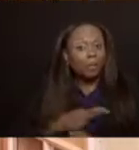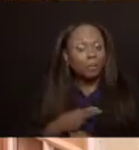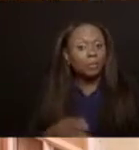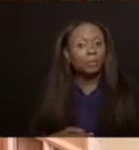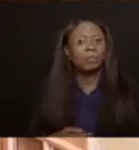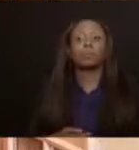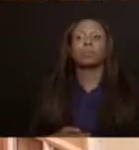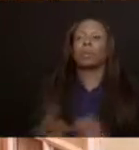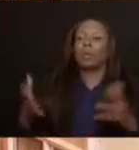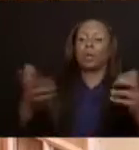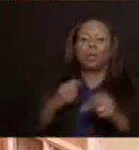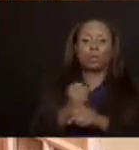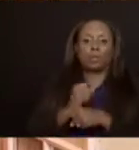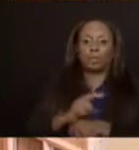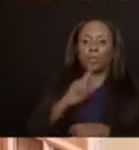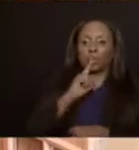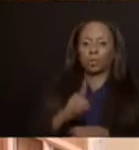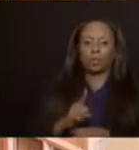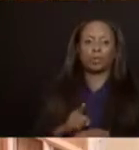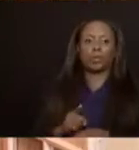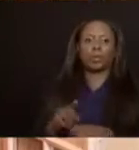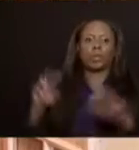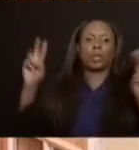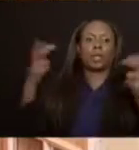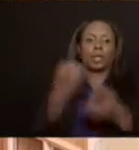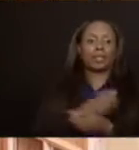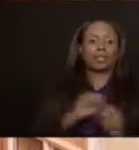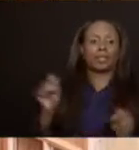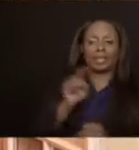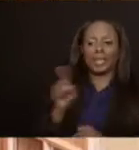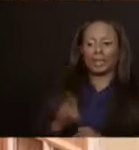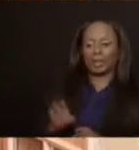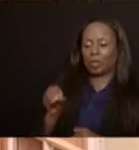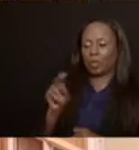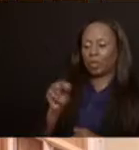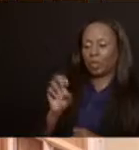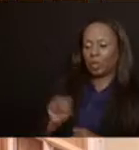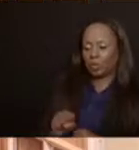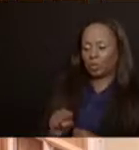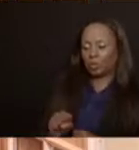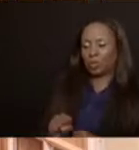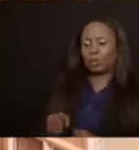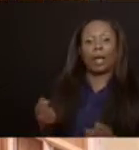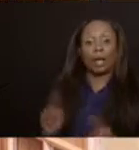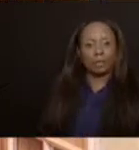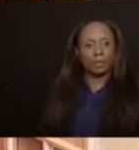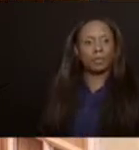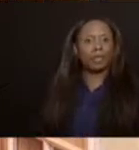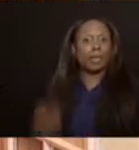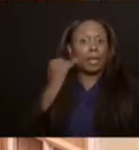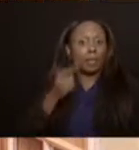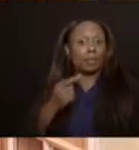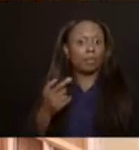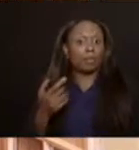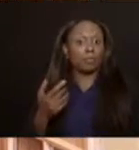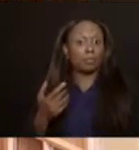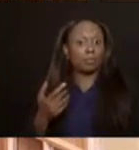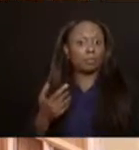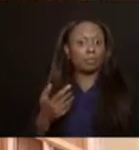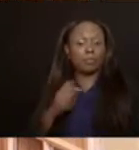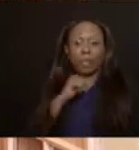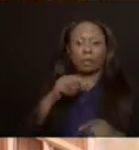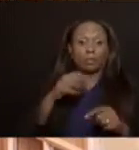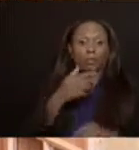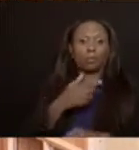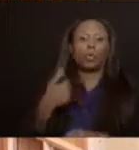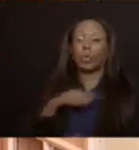these safe zones, yes, if you're unvaccinated, you will have more frequent testing, but at the same time, we're saying, and we will pay for